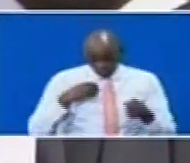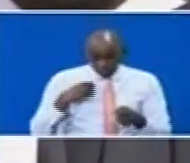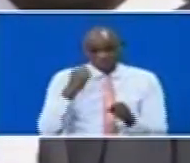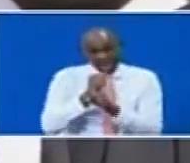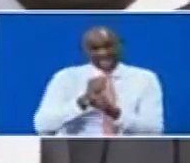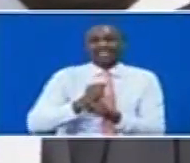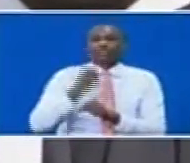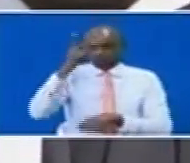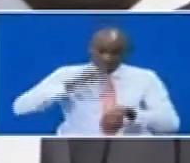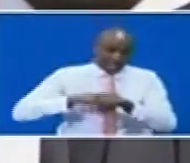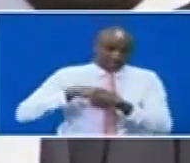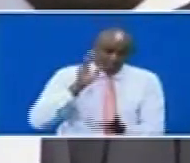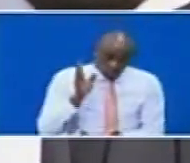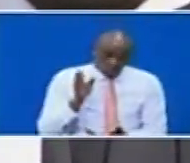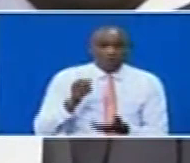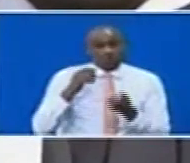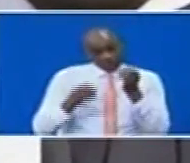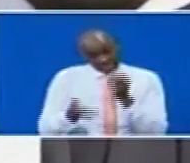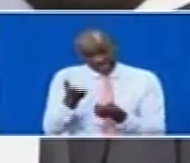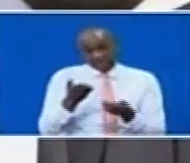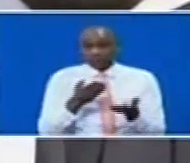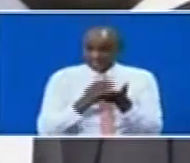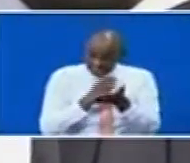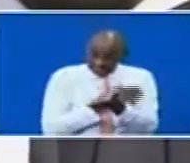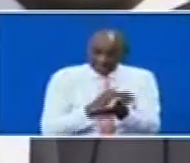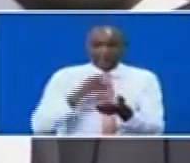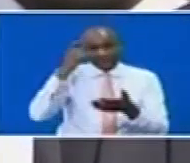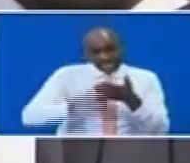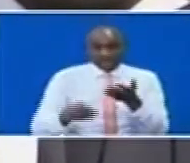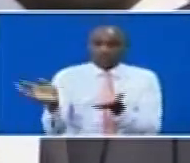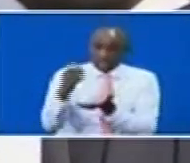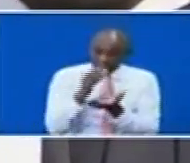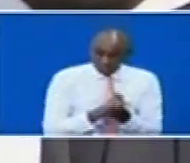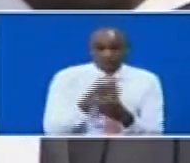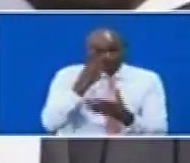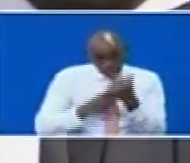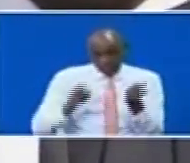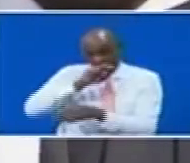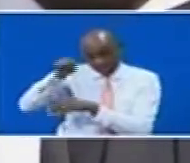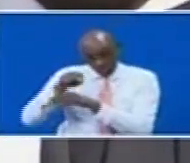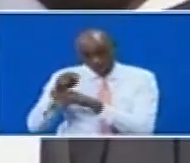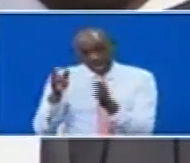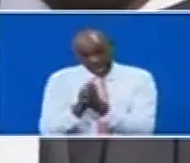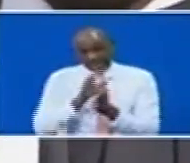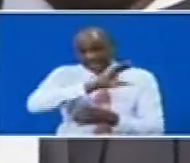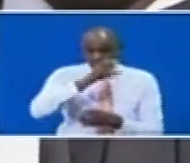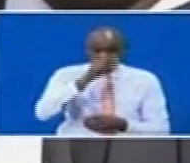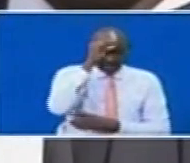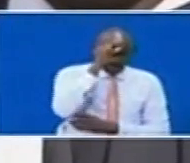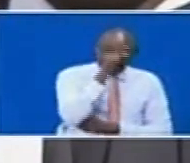efforts aimed at increasing revenue collection both at the national and county